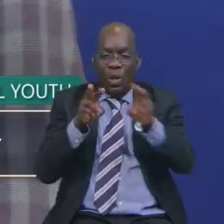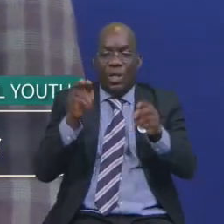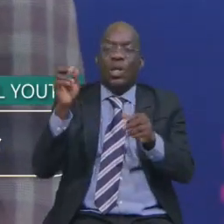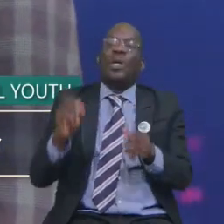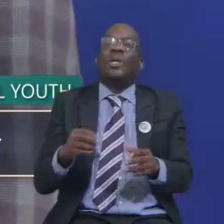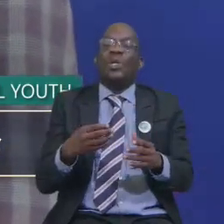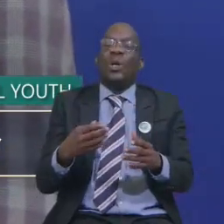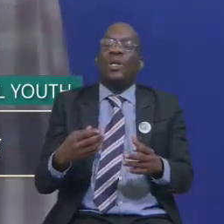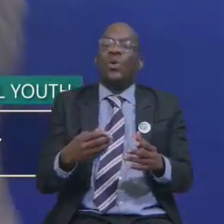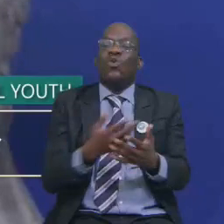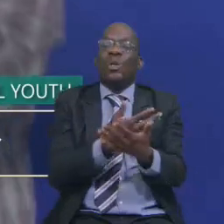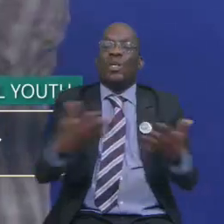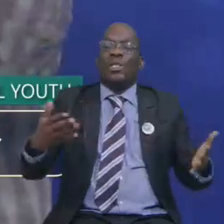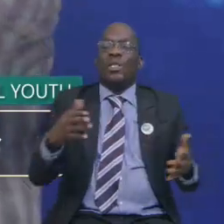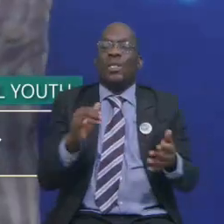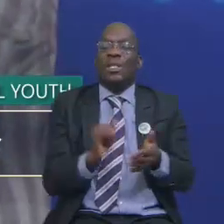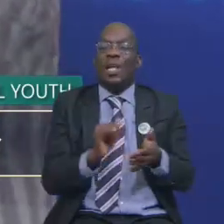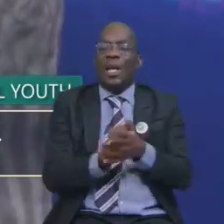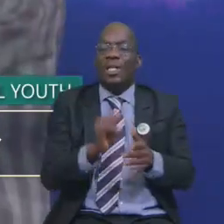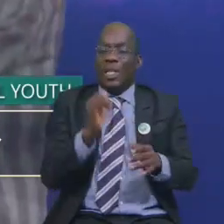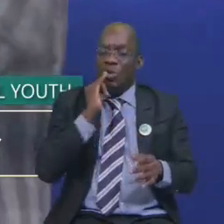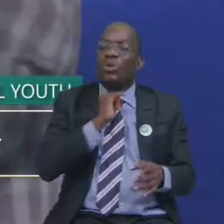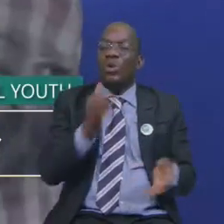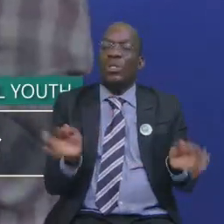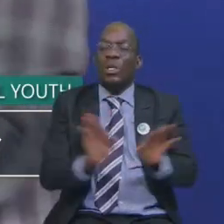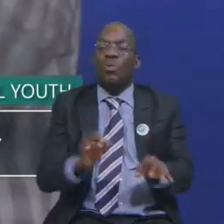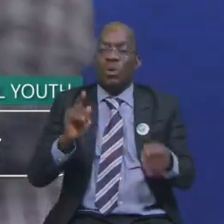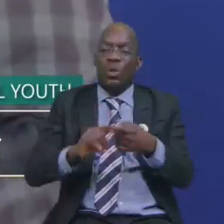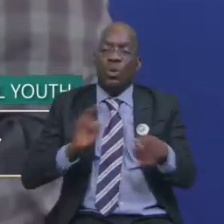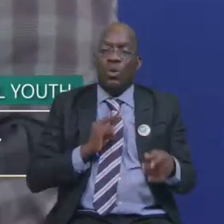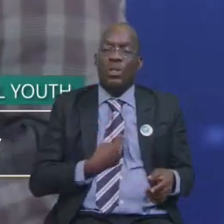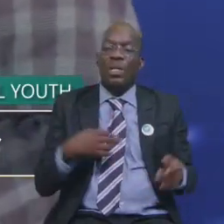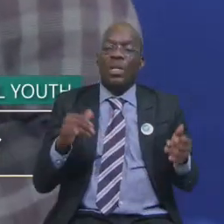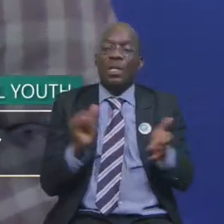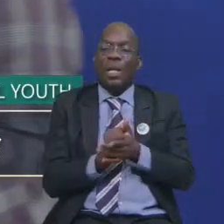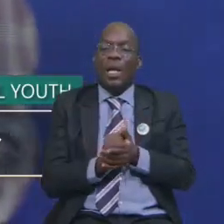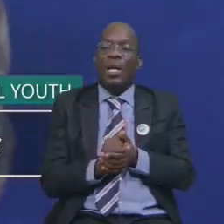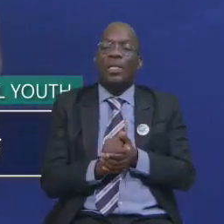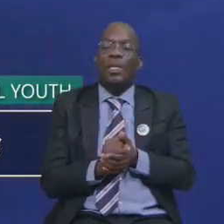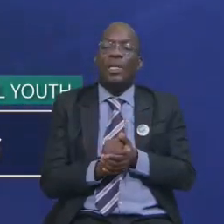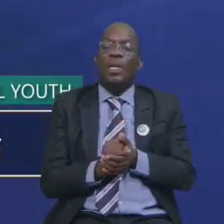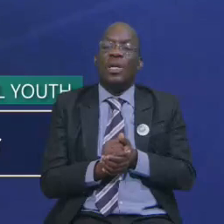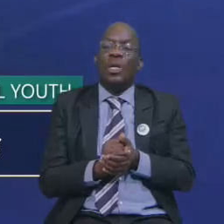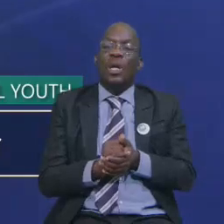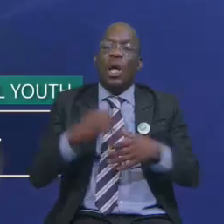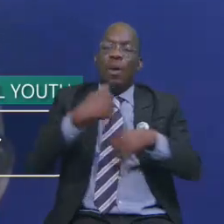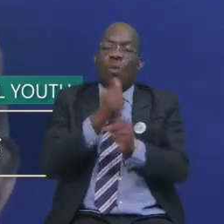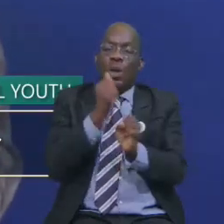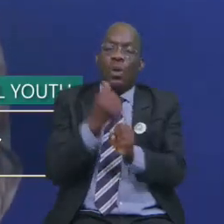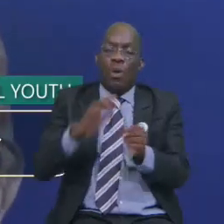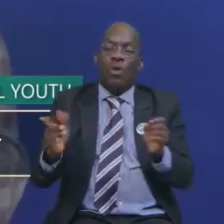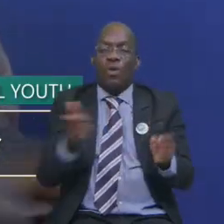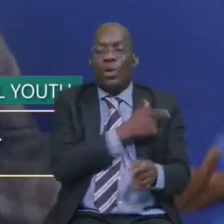doesn't concern us. And that constitution of laziness does not allow us